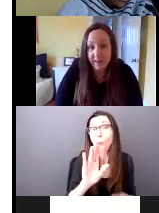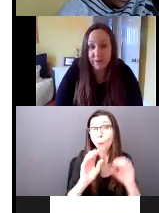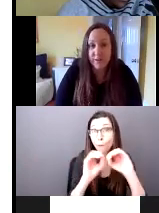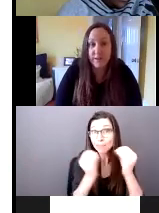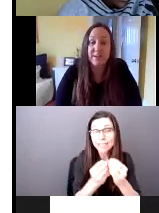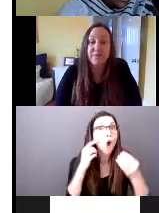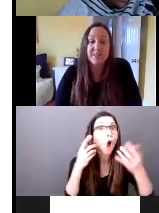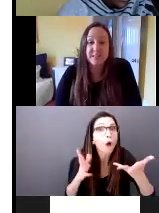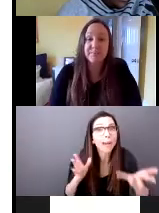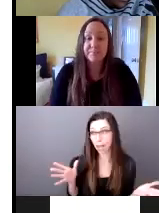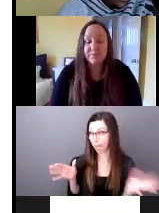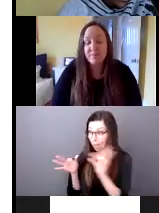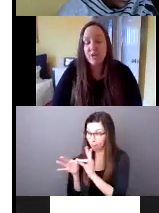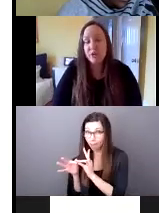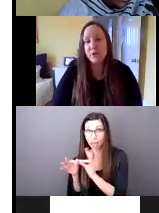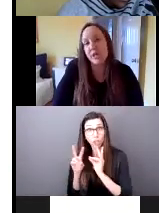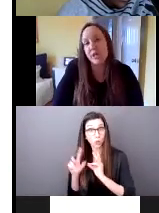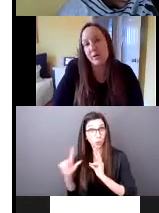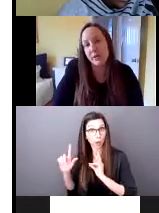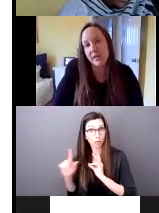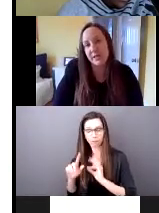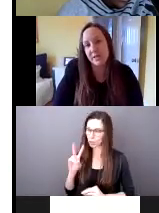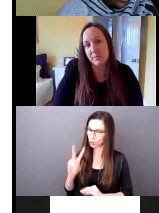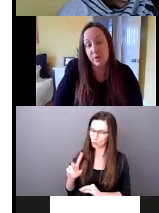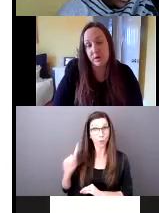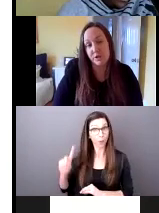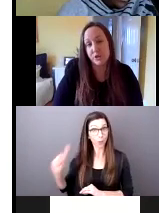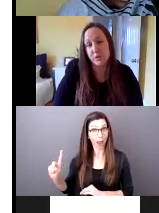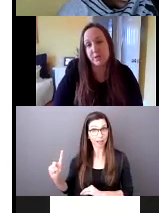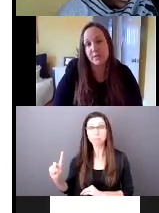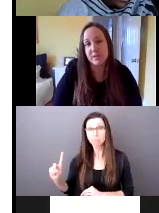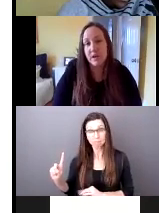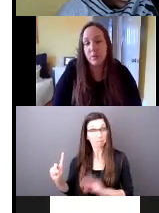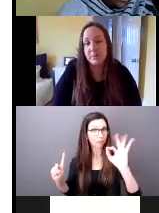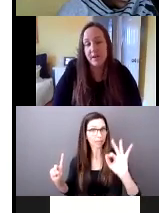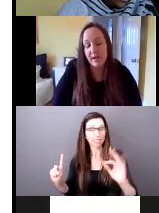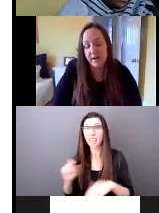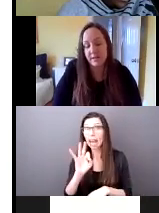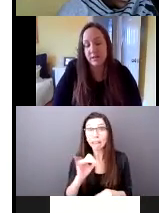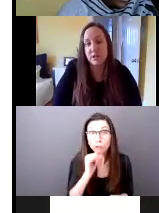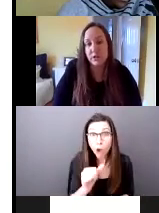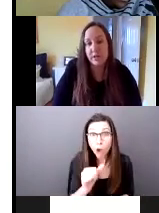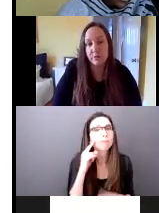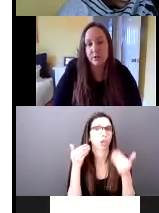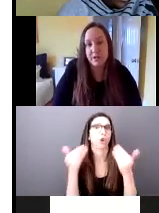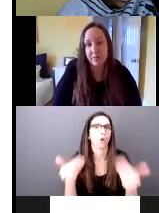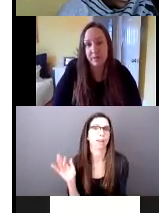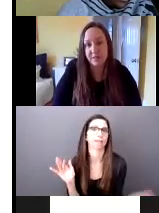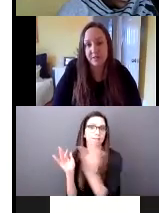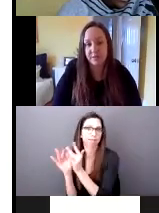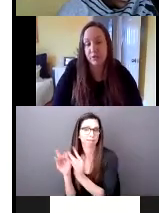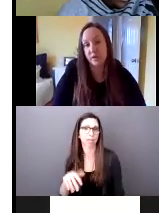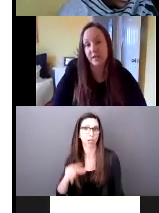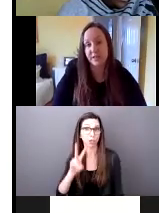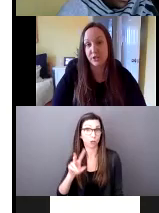are included. And if it doesn't, you can check that really easily by going onto 211's website and looking through their database to